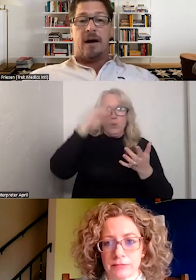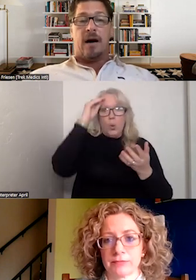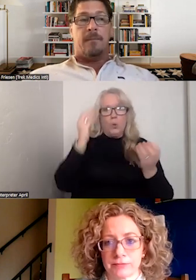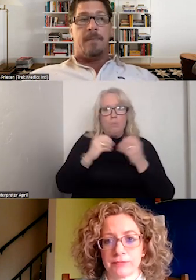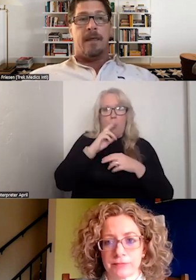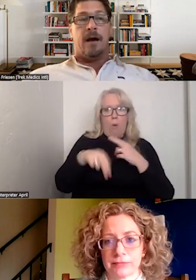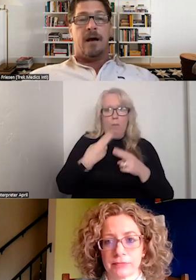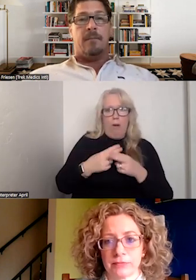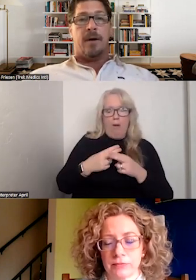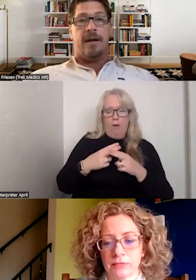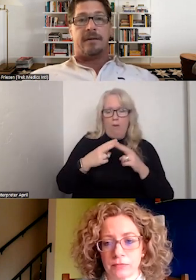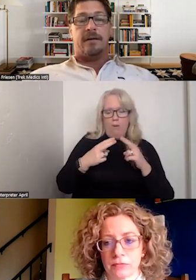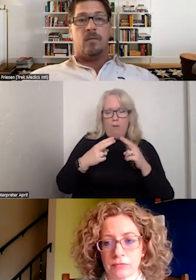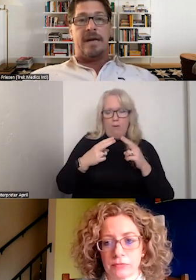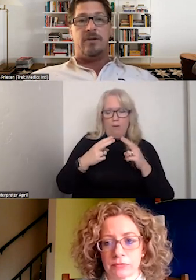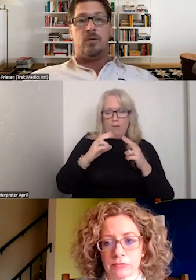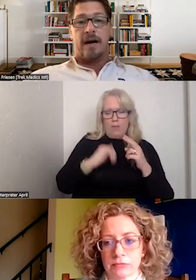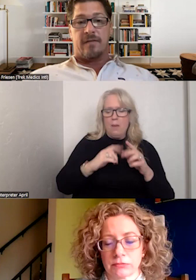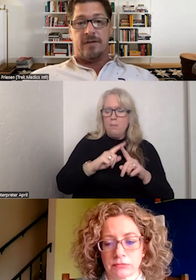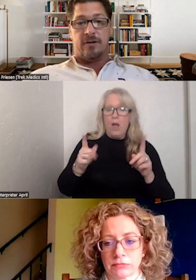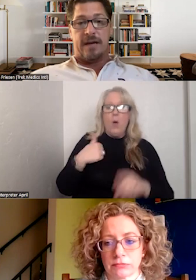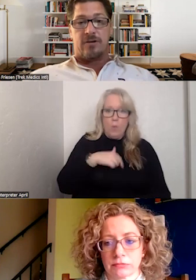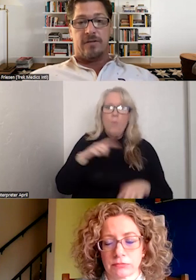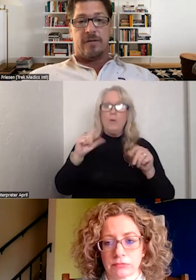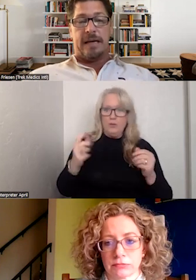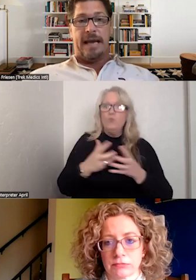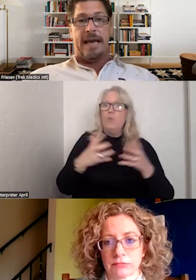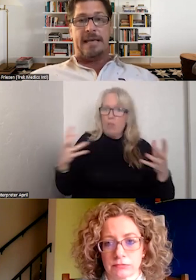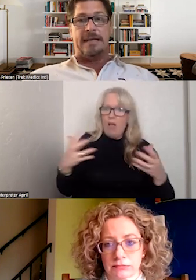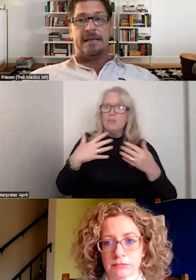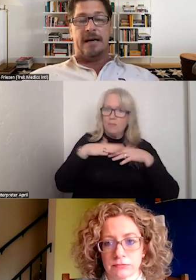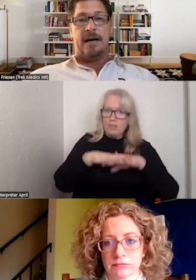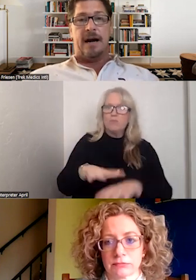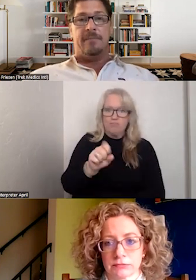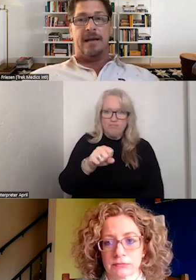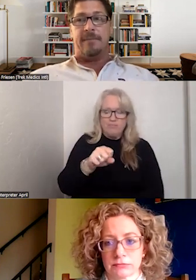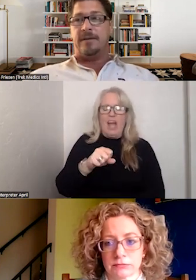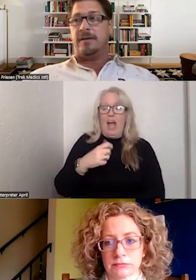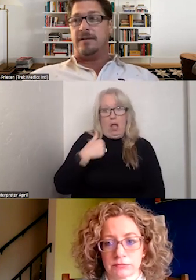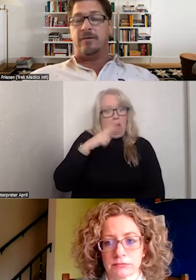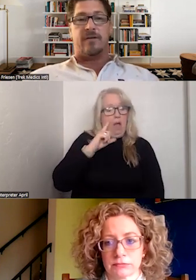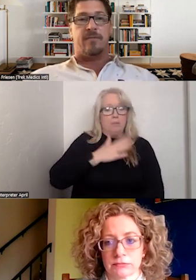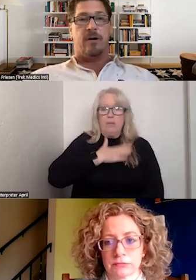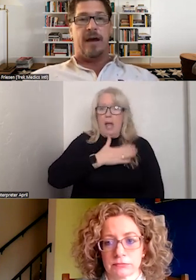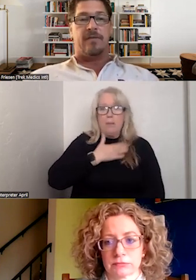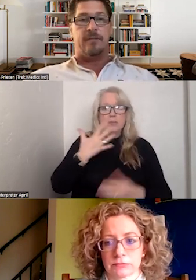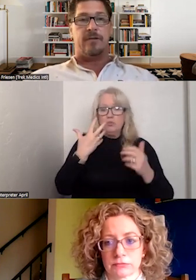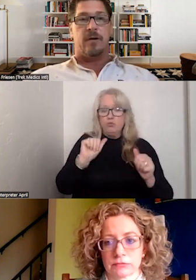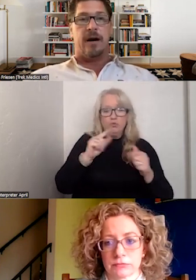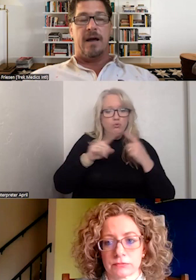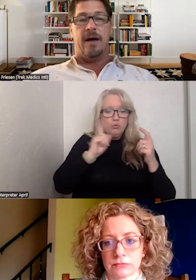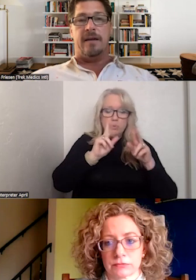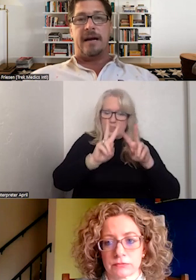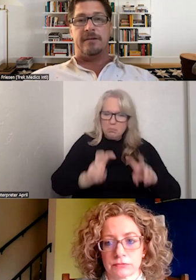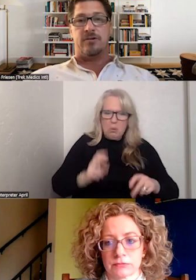that. But we do lots of integrations, and I'd be happy to explore that and see what's